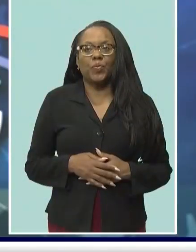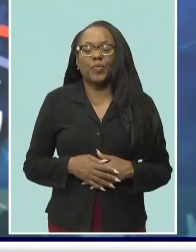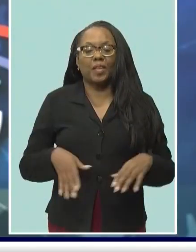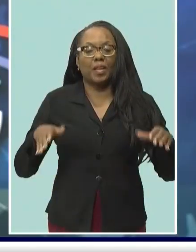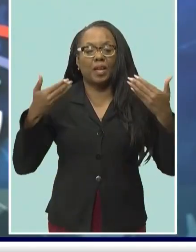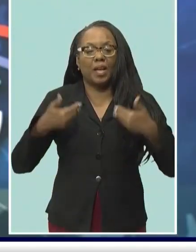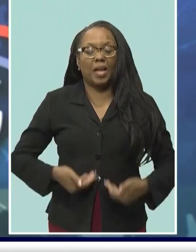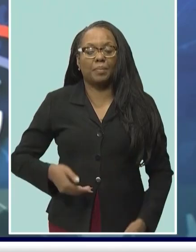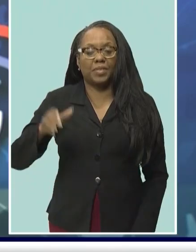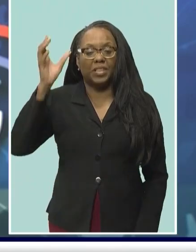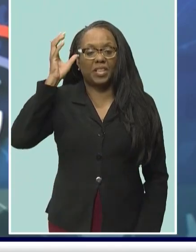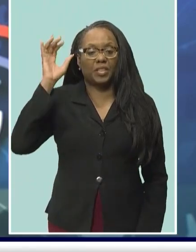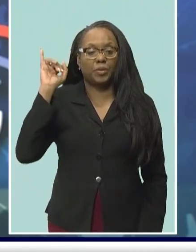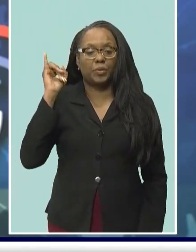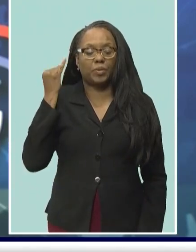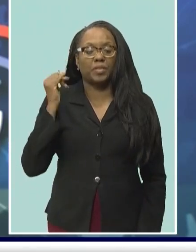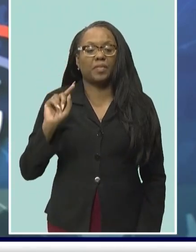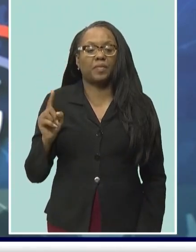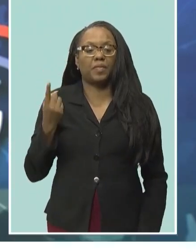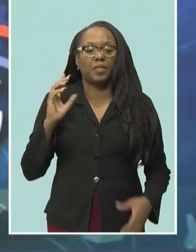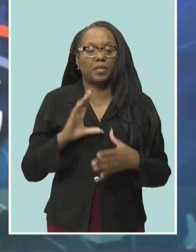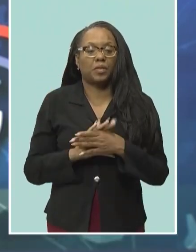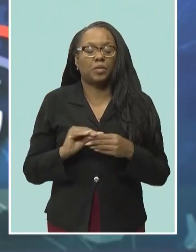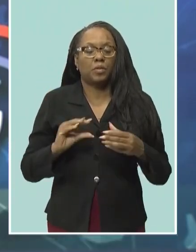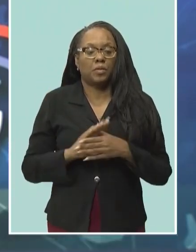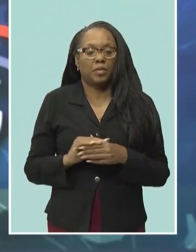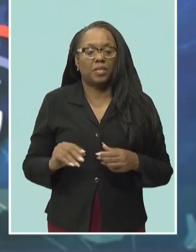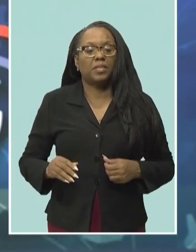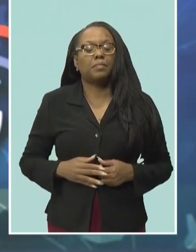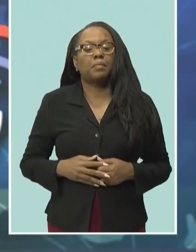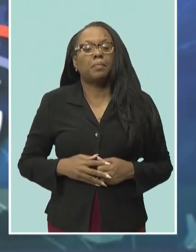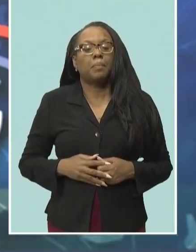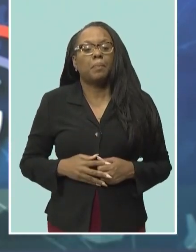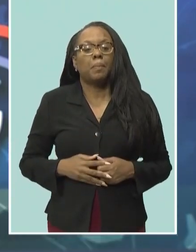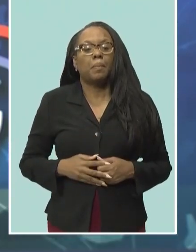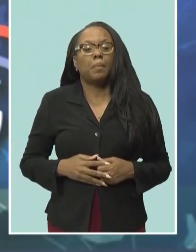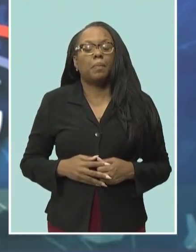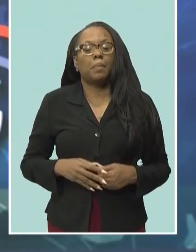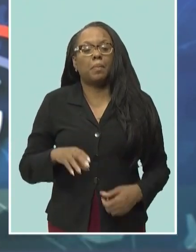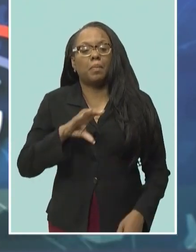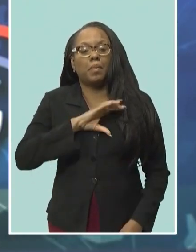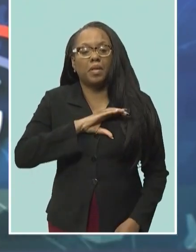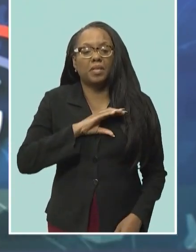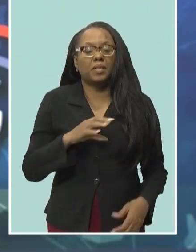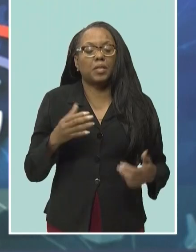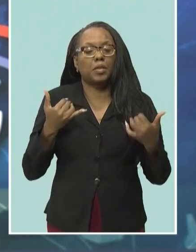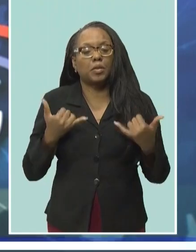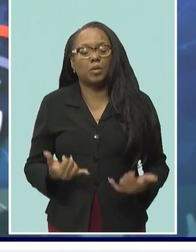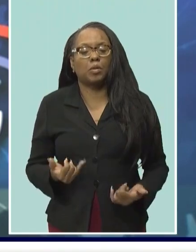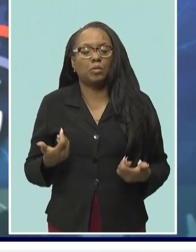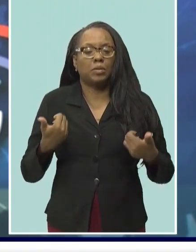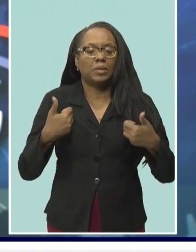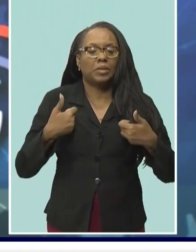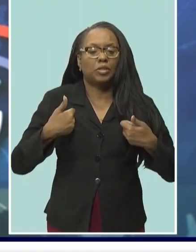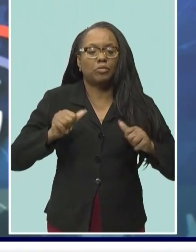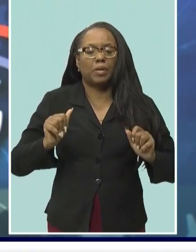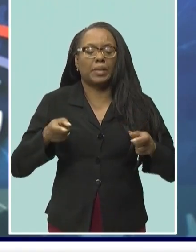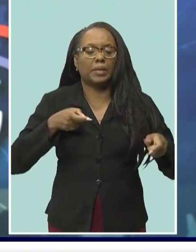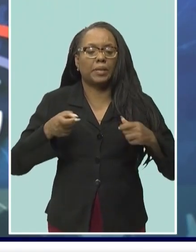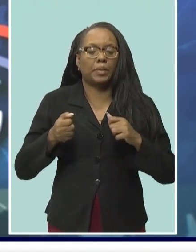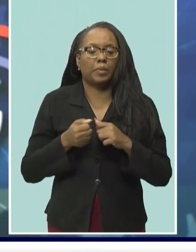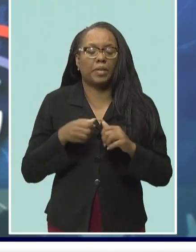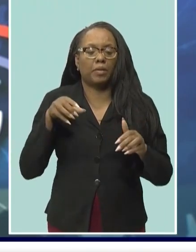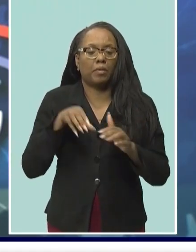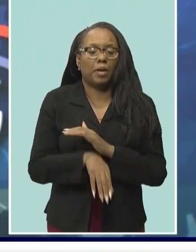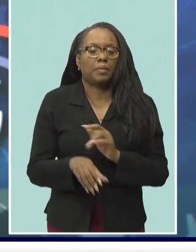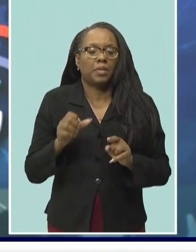I'm Shane Jones, leading the news at 7. Authorities have taken another major step to address the crime situation in Barbados. The latest effort involves